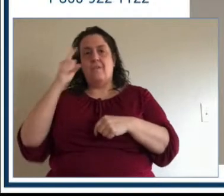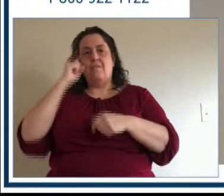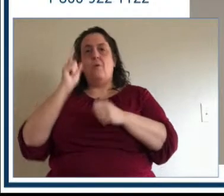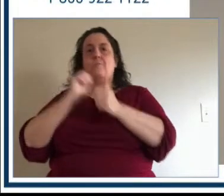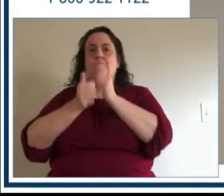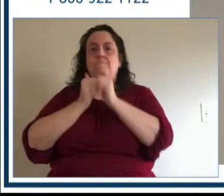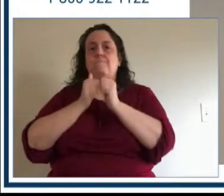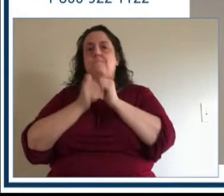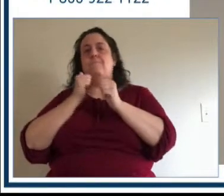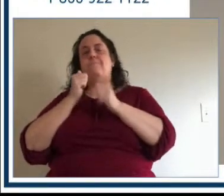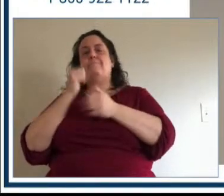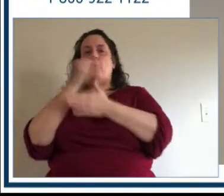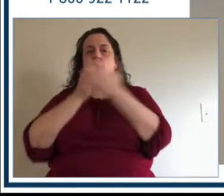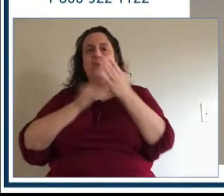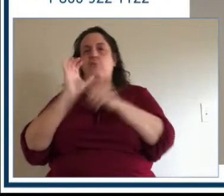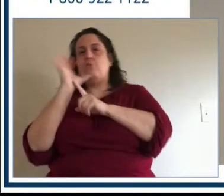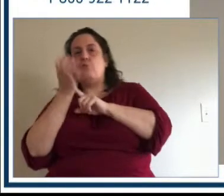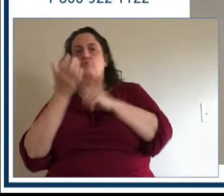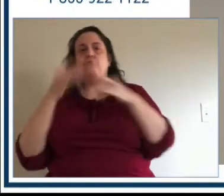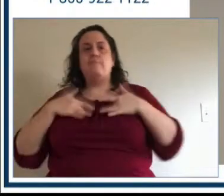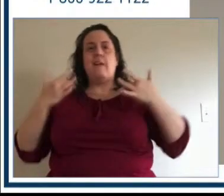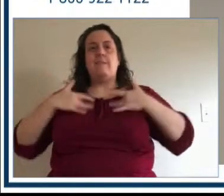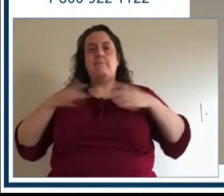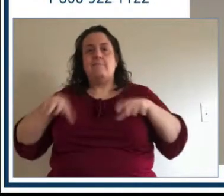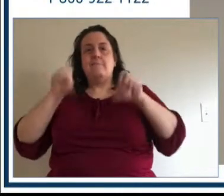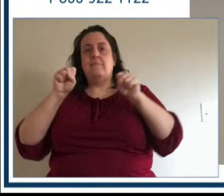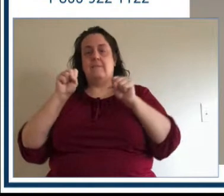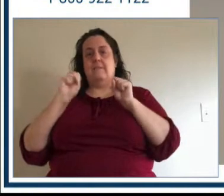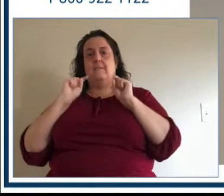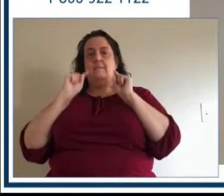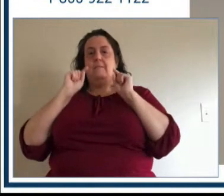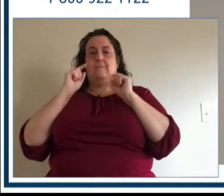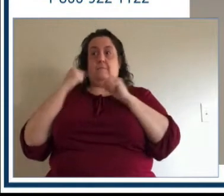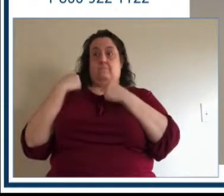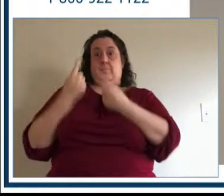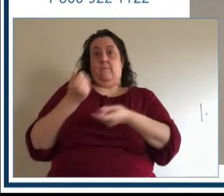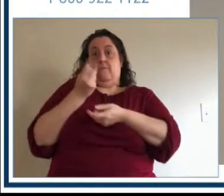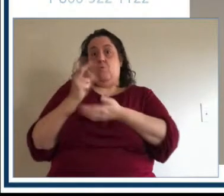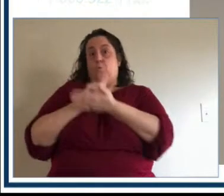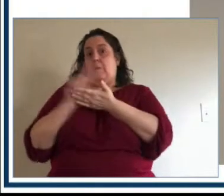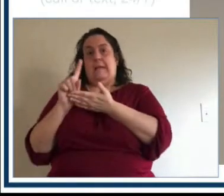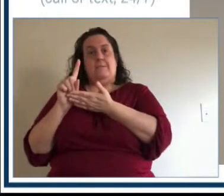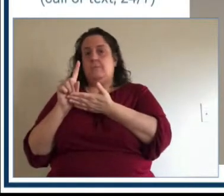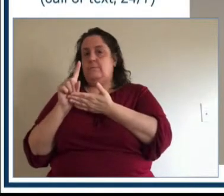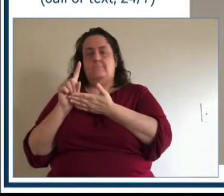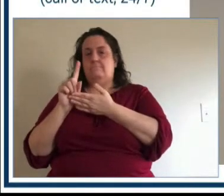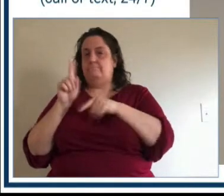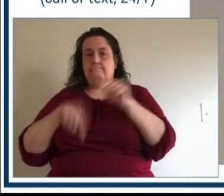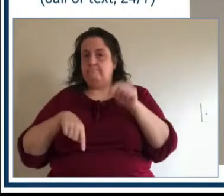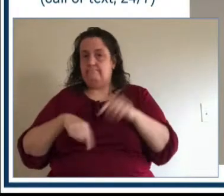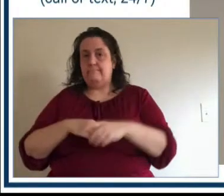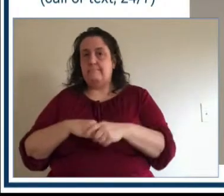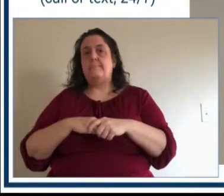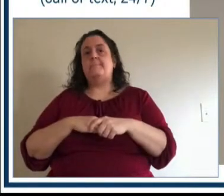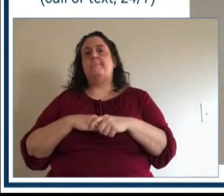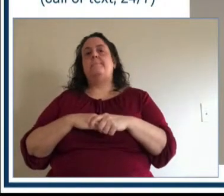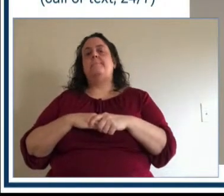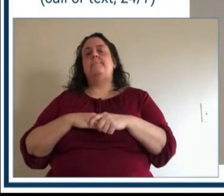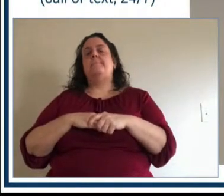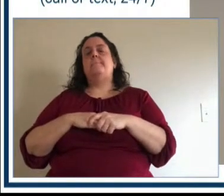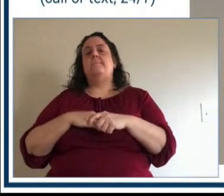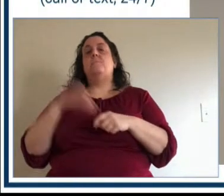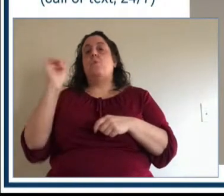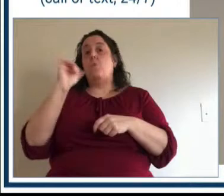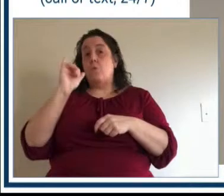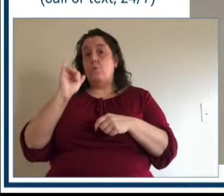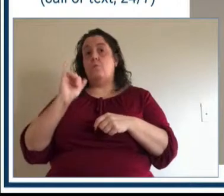last few weeks. And it's also important to note that proof of full vaccination will continue to be required